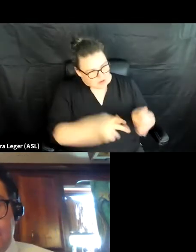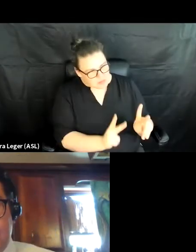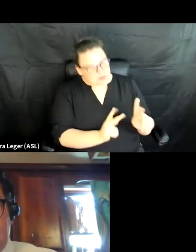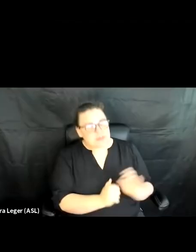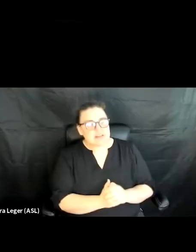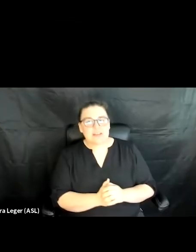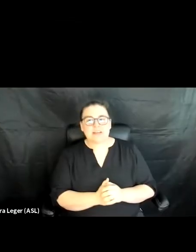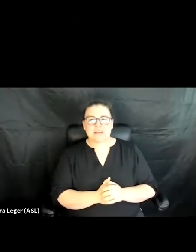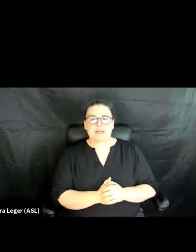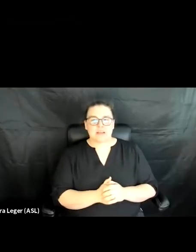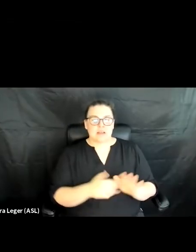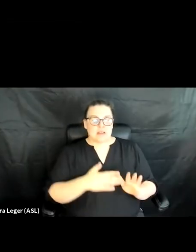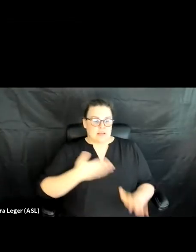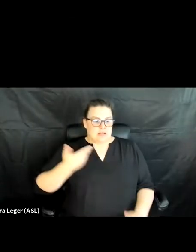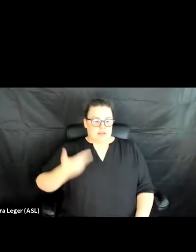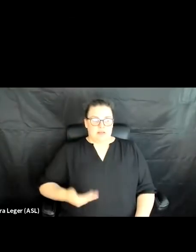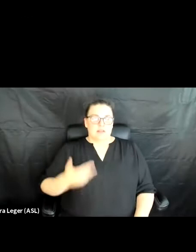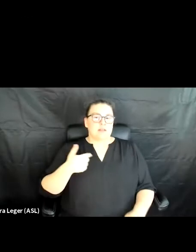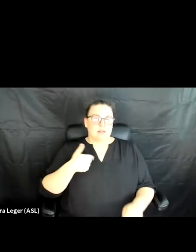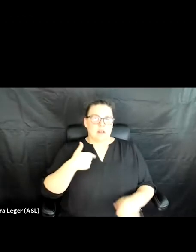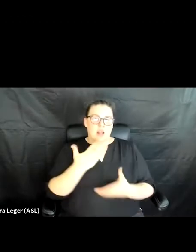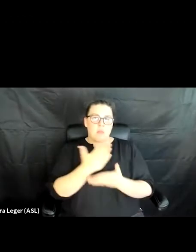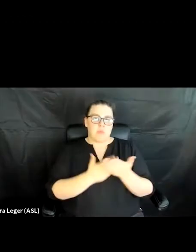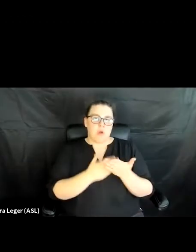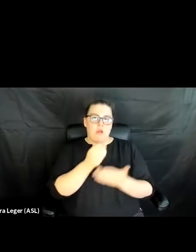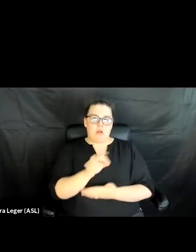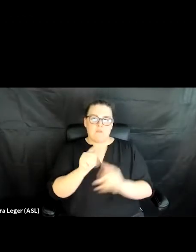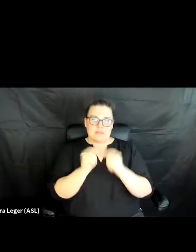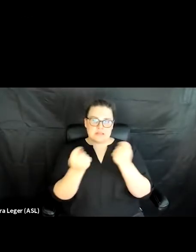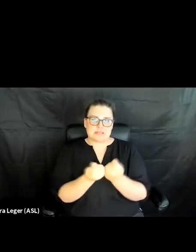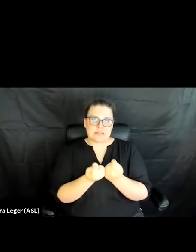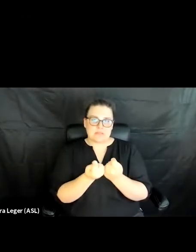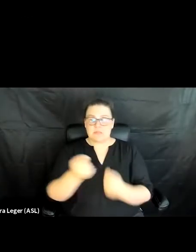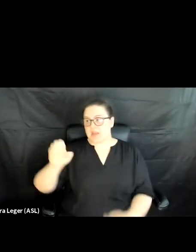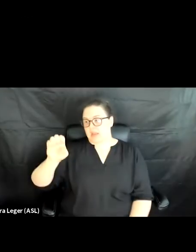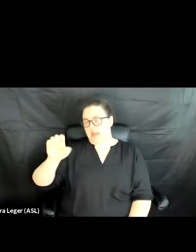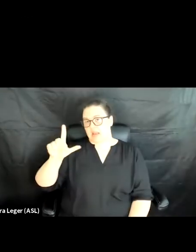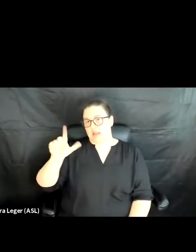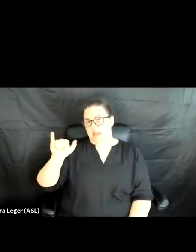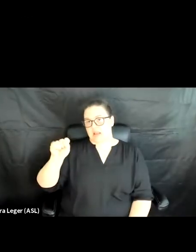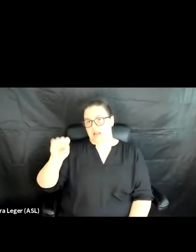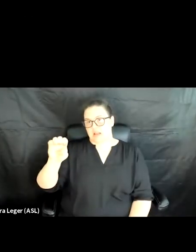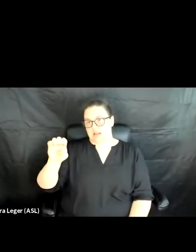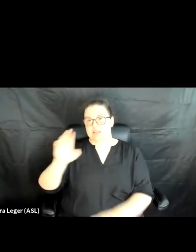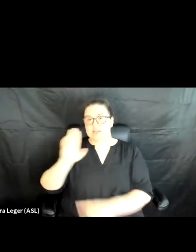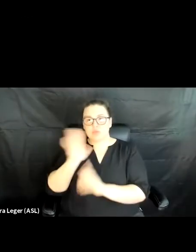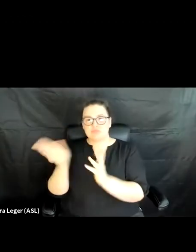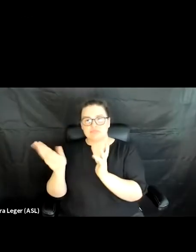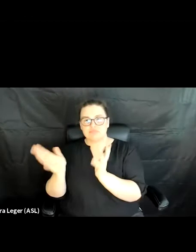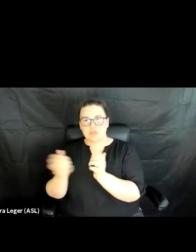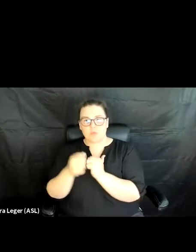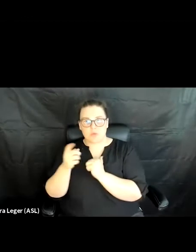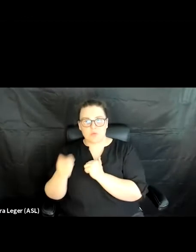opportunity. Again, I am part of the SEED team, and Elise, who's going to be chatting with